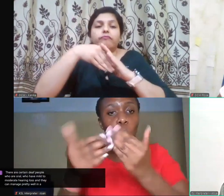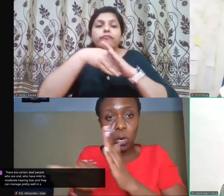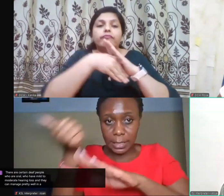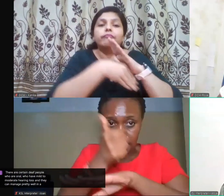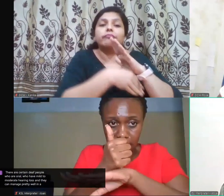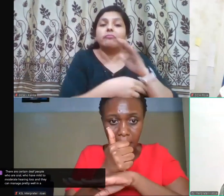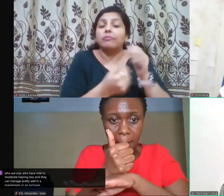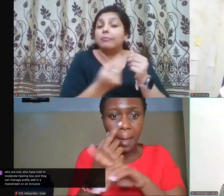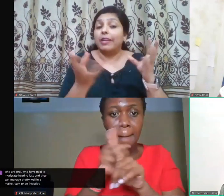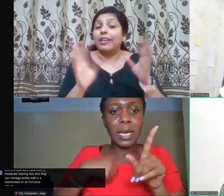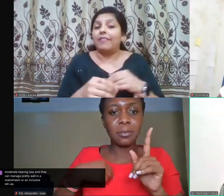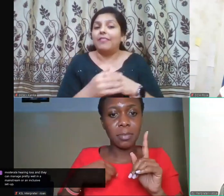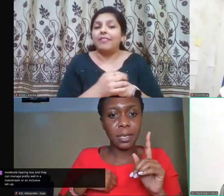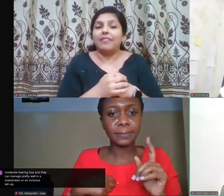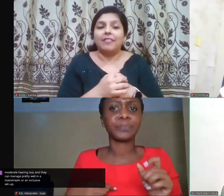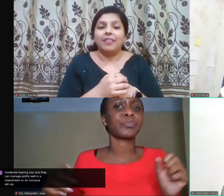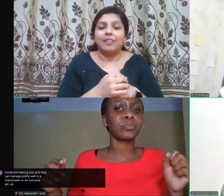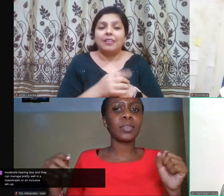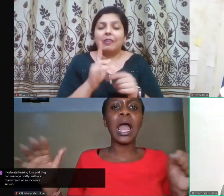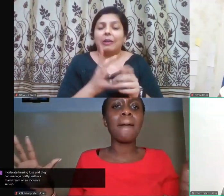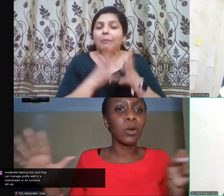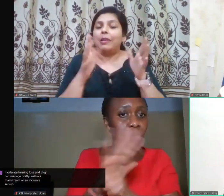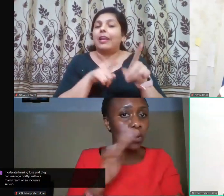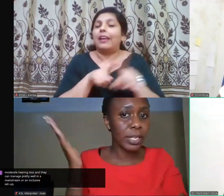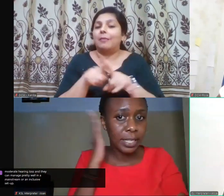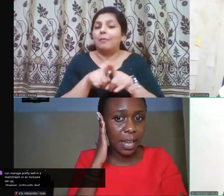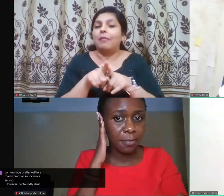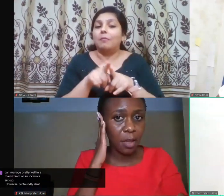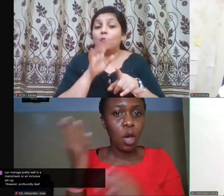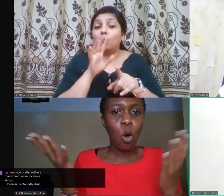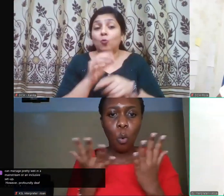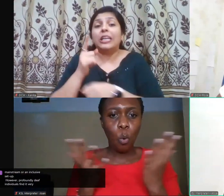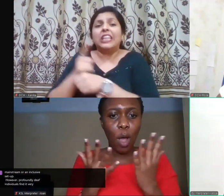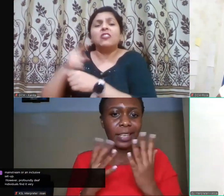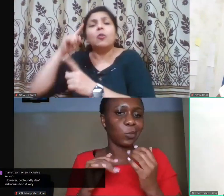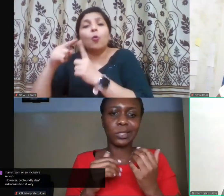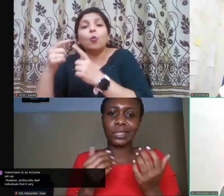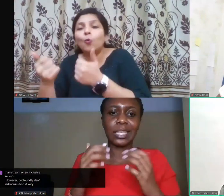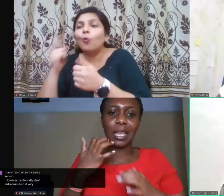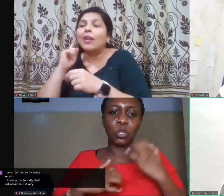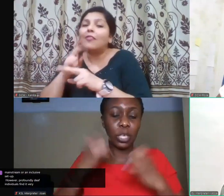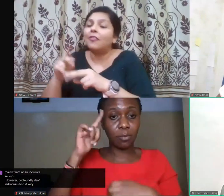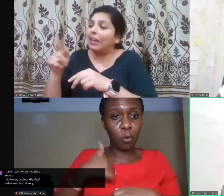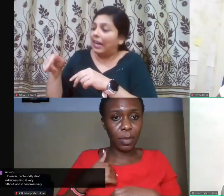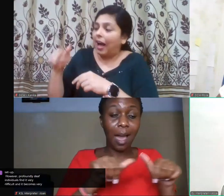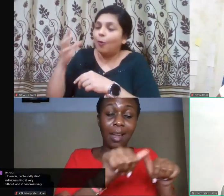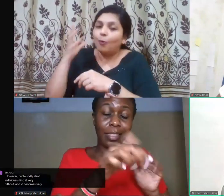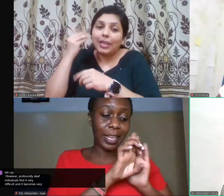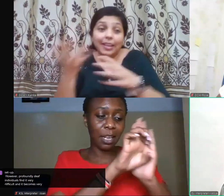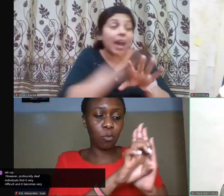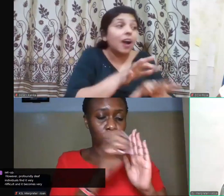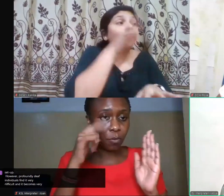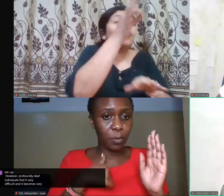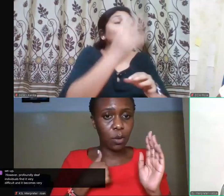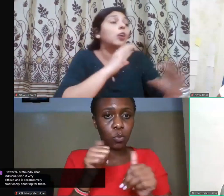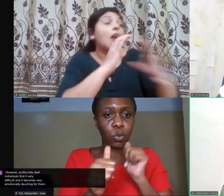deaf individuals find it very difficult, and it becomes very emotionally daunting for them. Another example that I would share is,